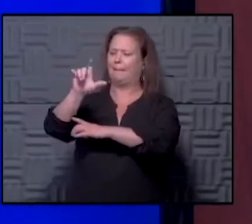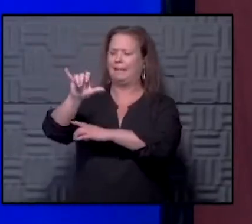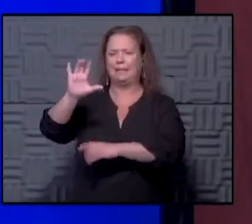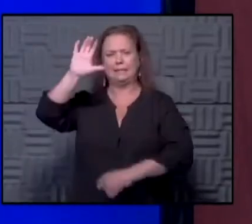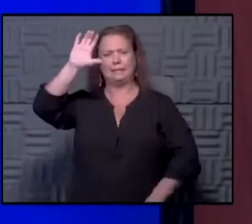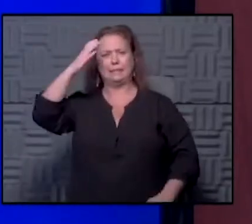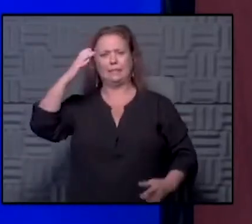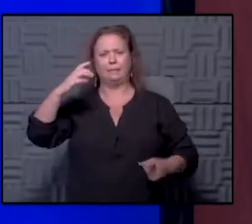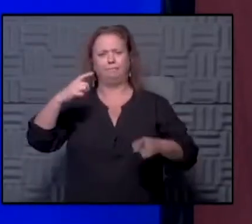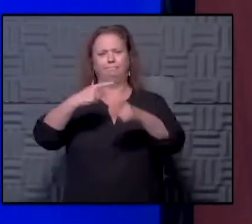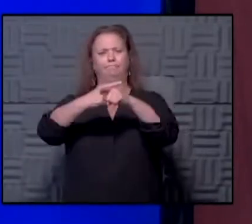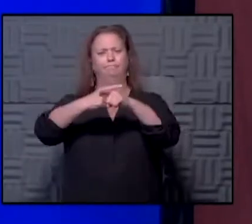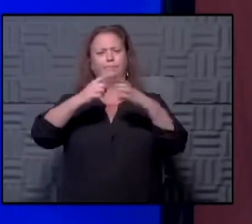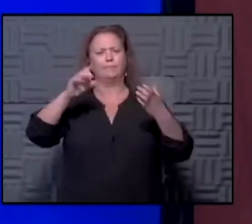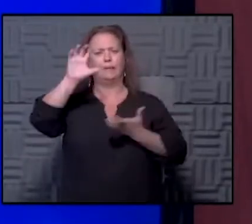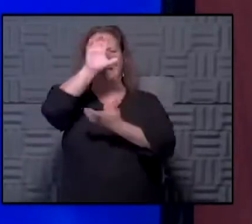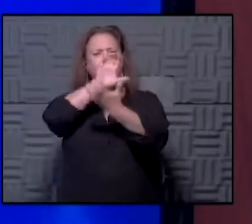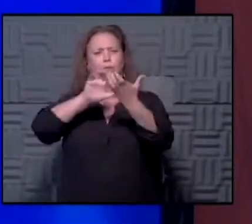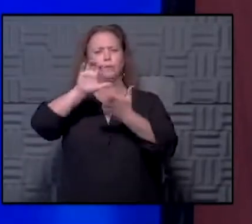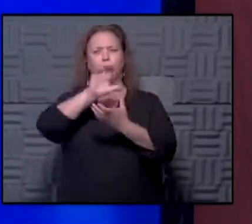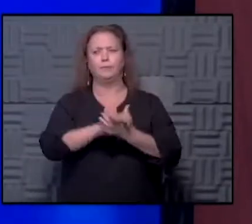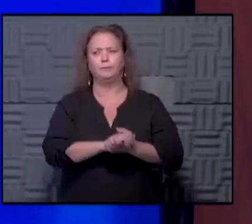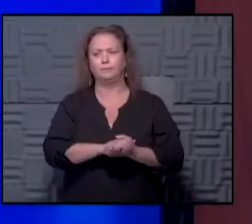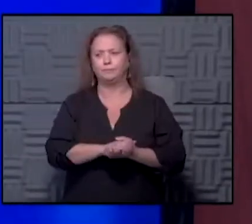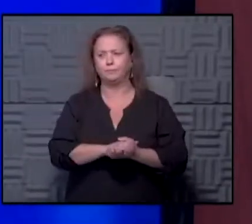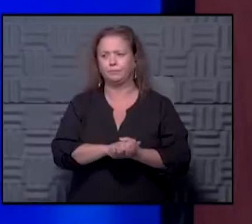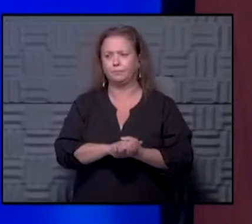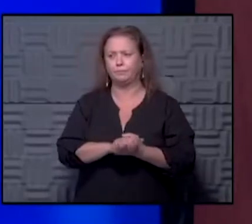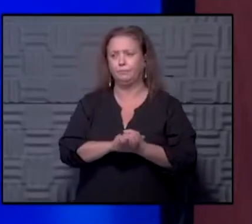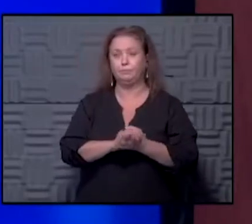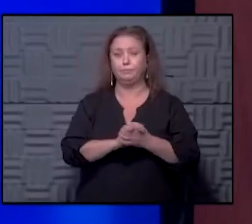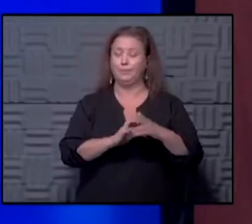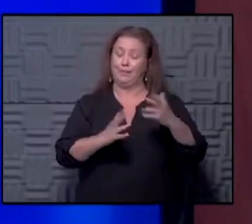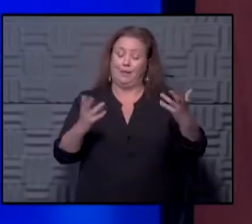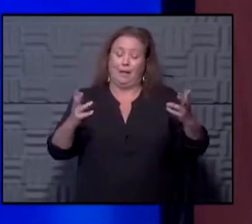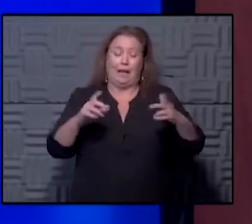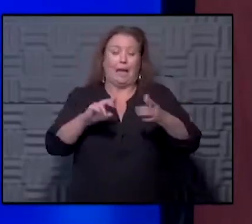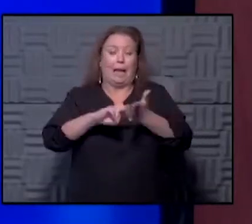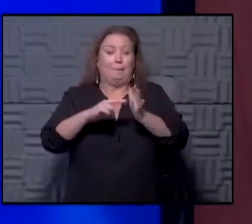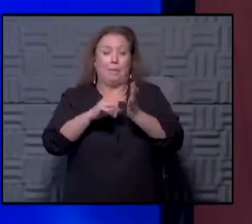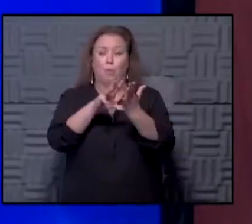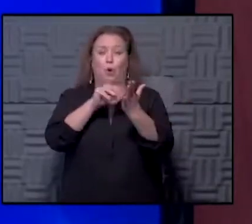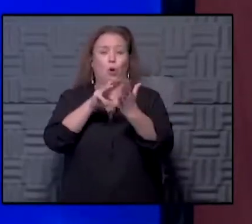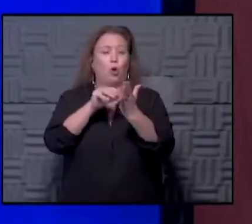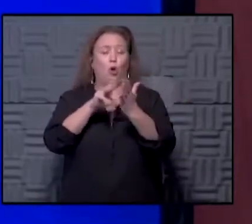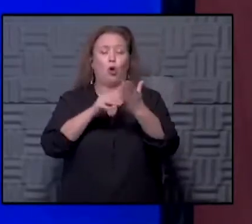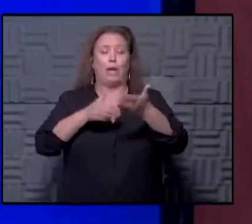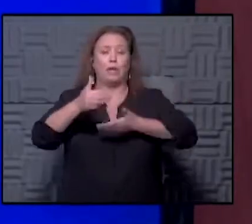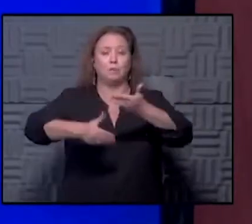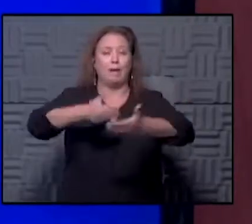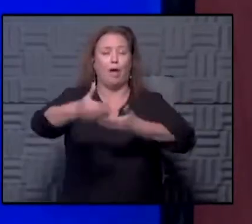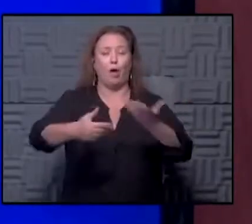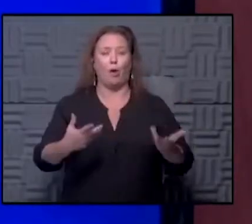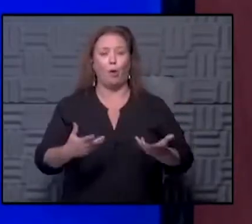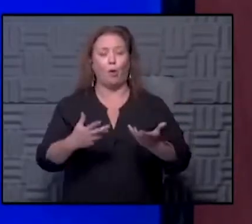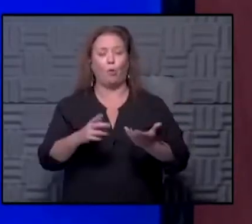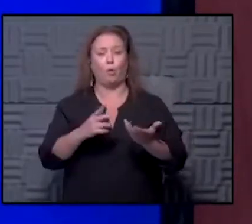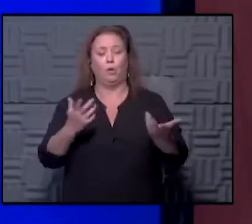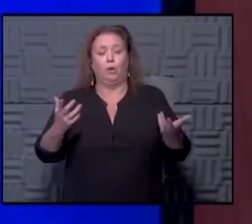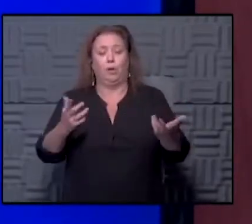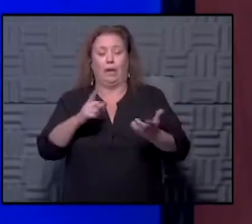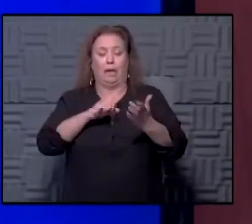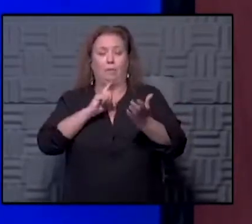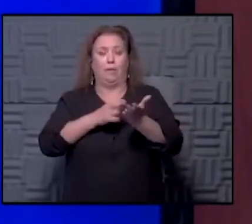seems confusing. Yeah. We're building the airplane while we fly it. Yeah. And I think the truth